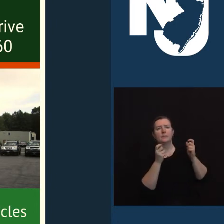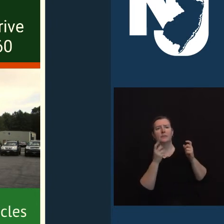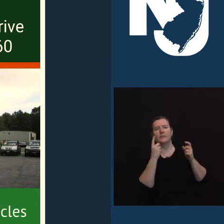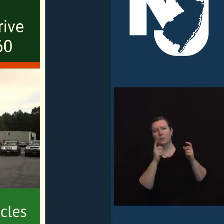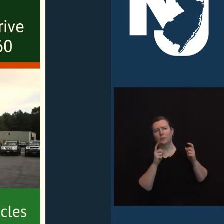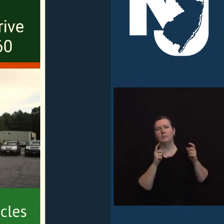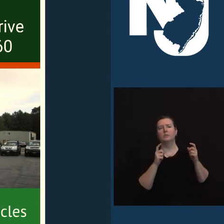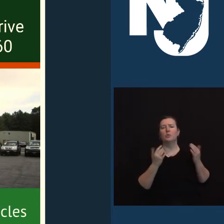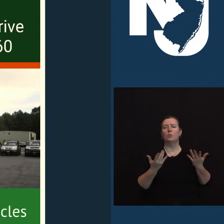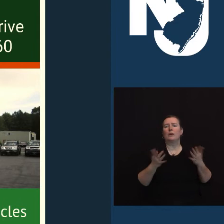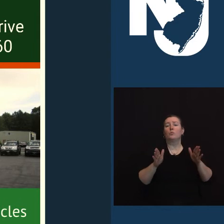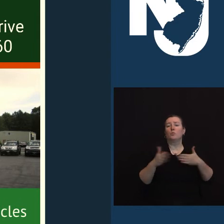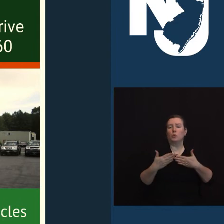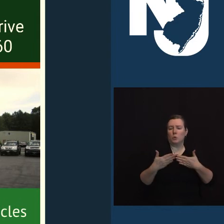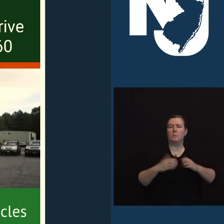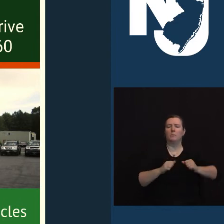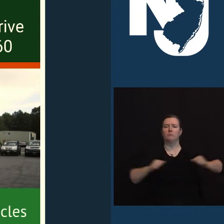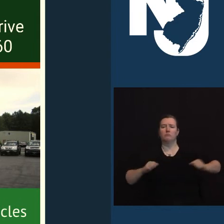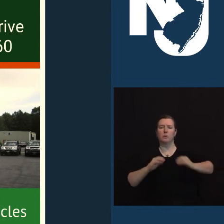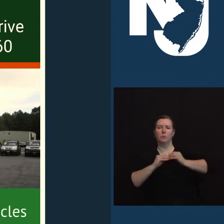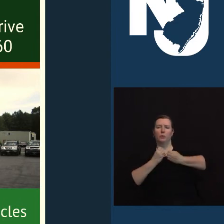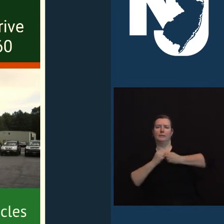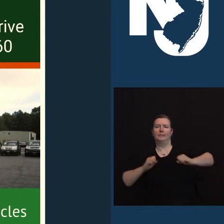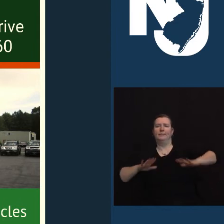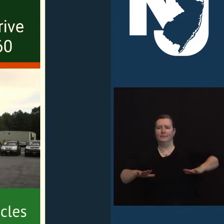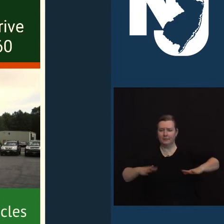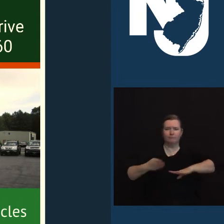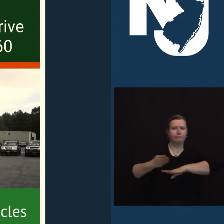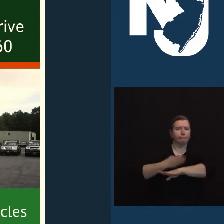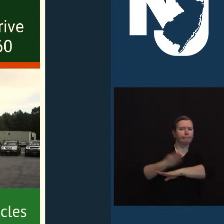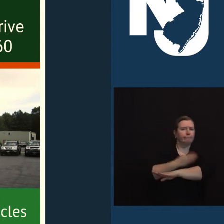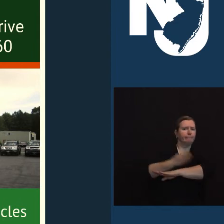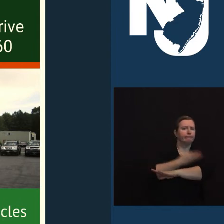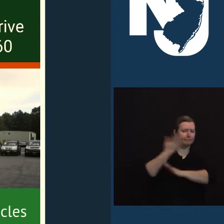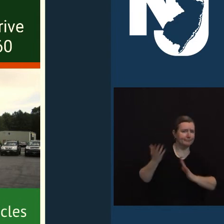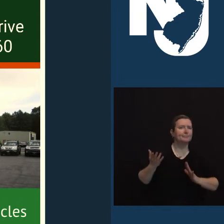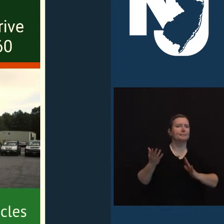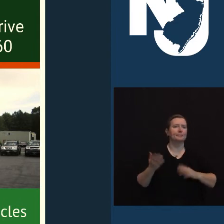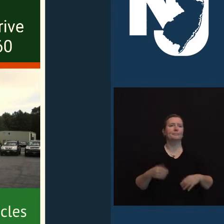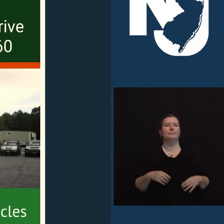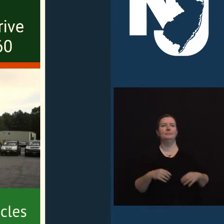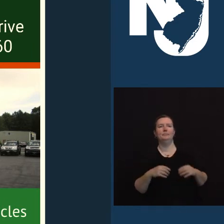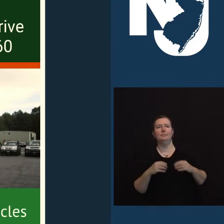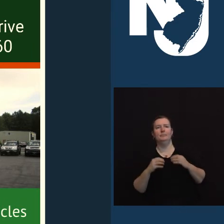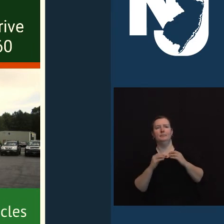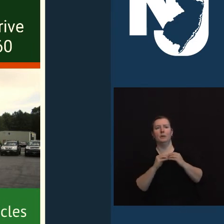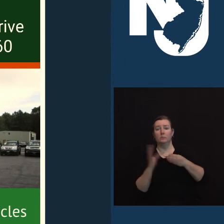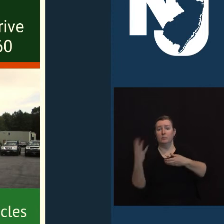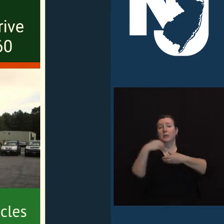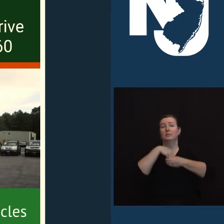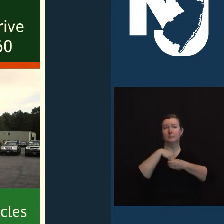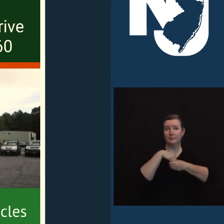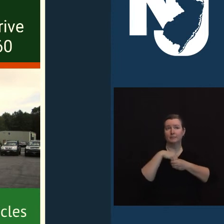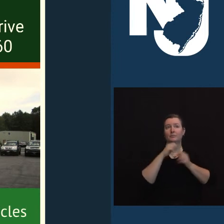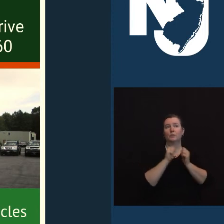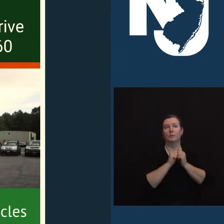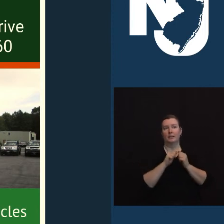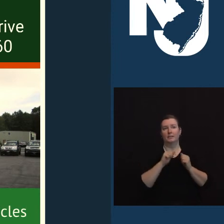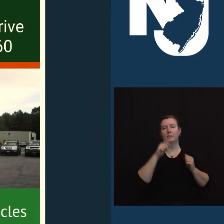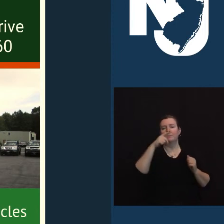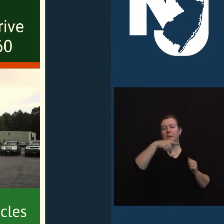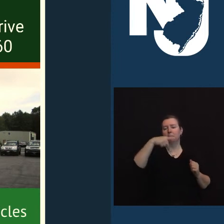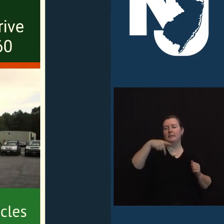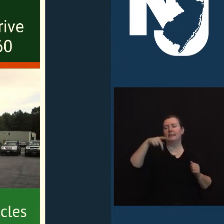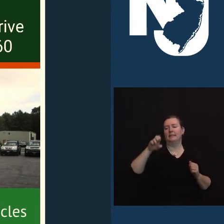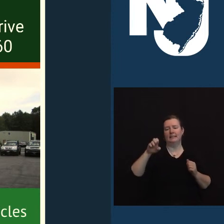other necessary upgrades. And she also has been participating in the EDA's PPE discount program to